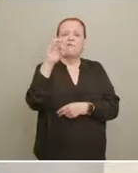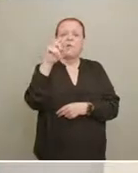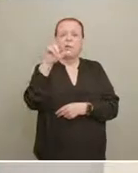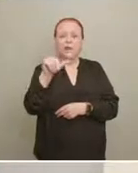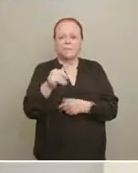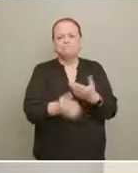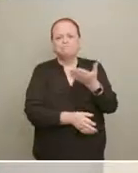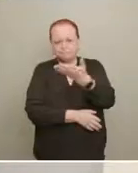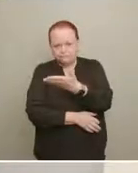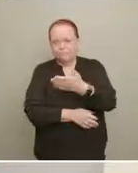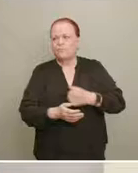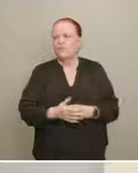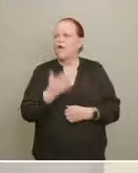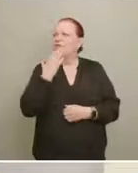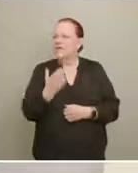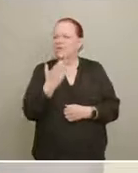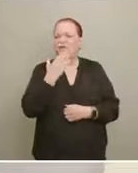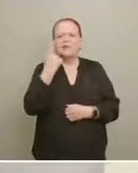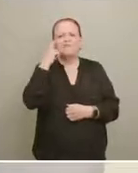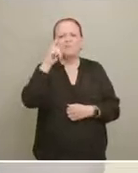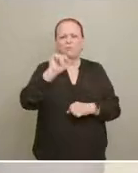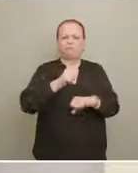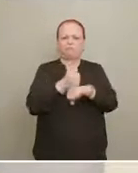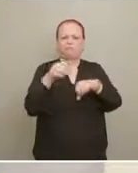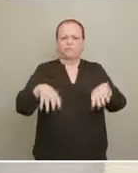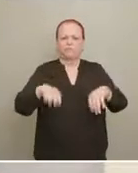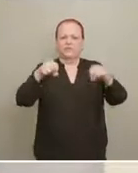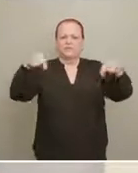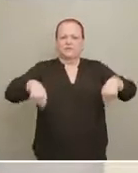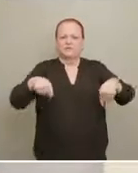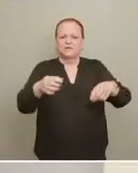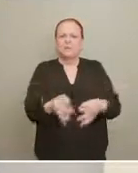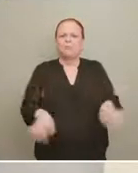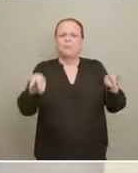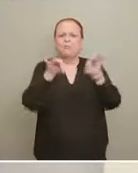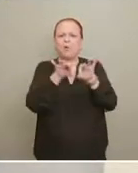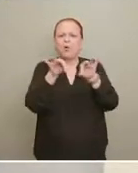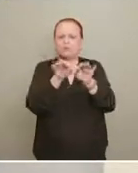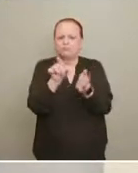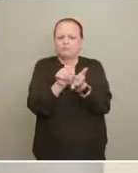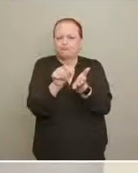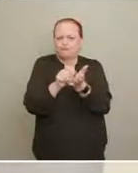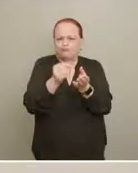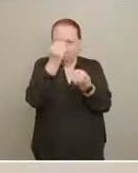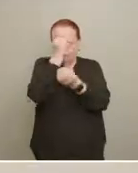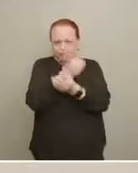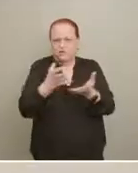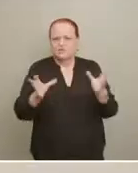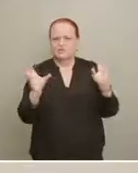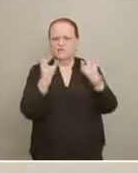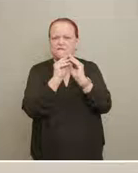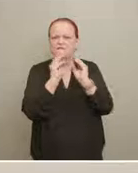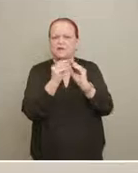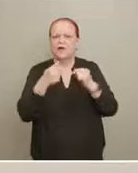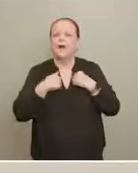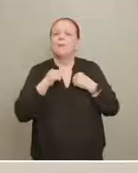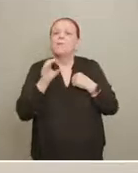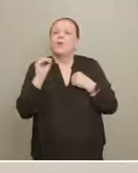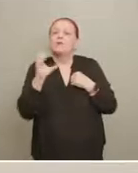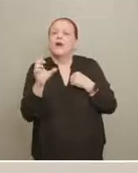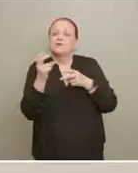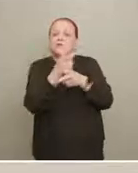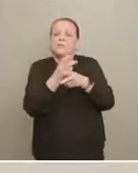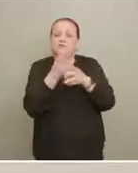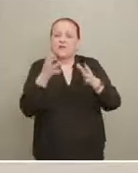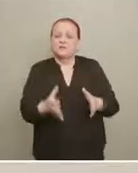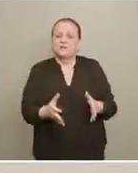Thank you, Mr. Chairman, and thank you for hosting this important press conference today. Good afternoon. I'm Katrina Foley, your Orange County Supervisor, and